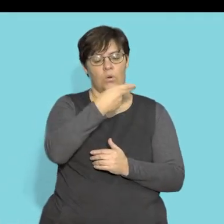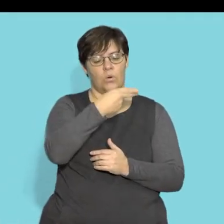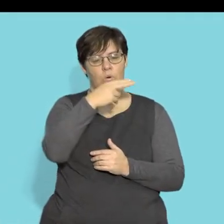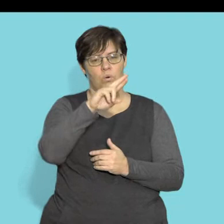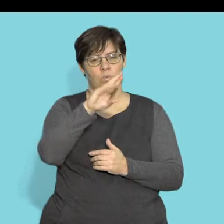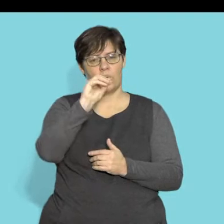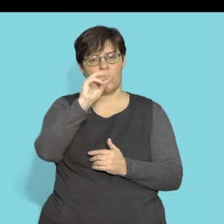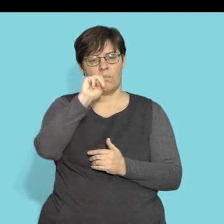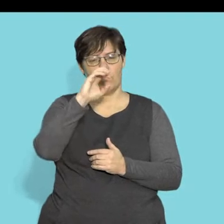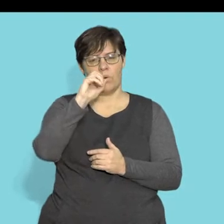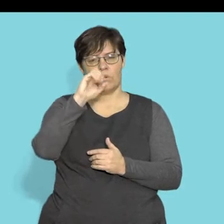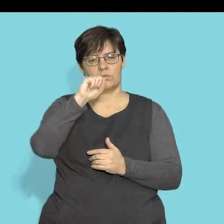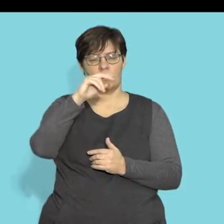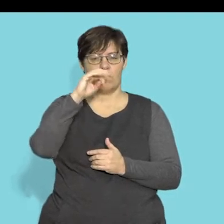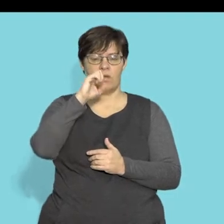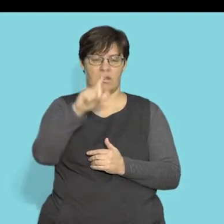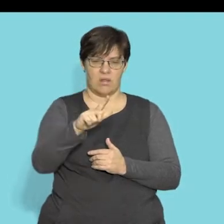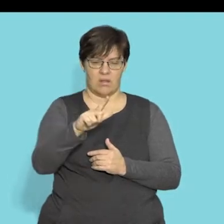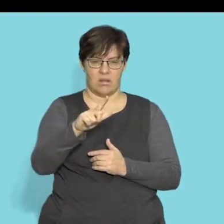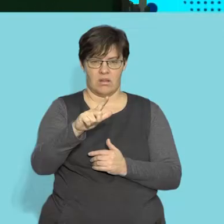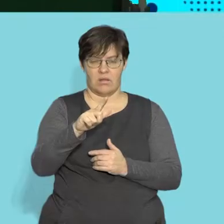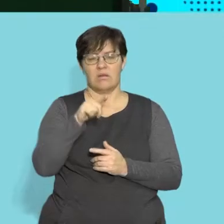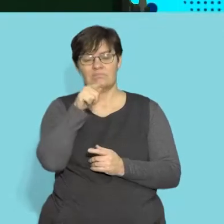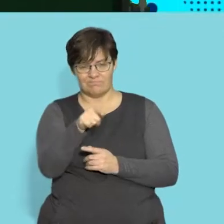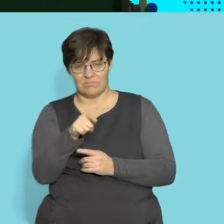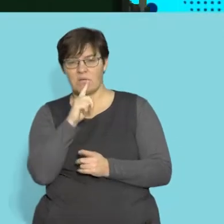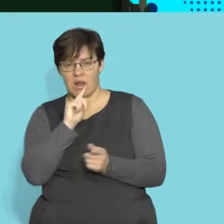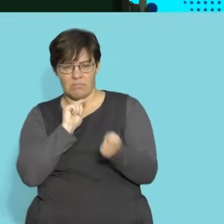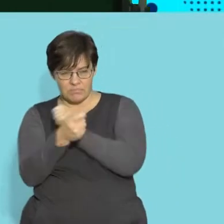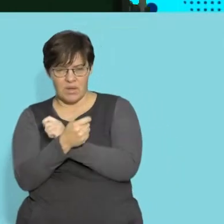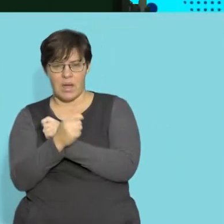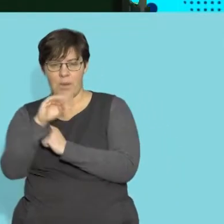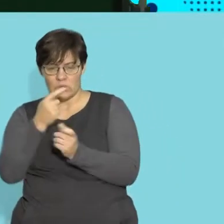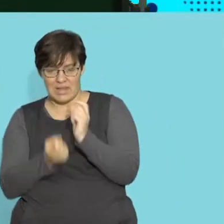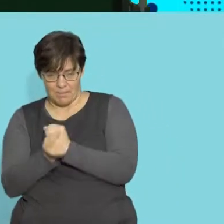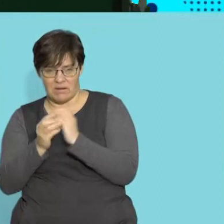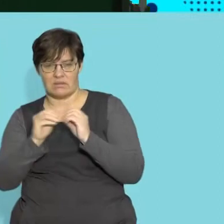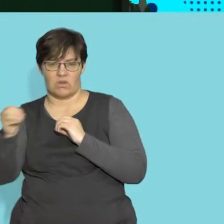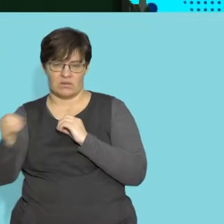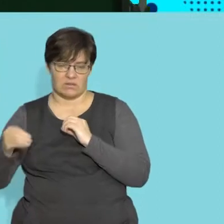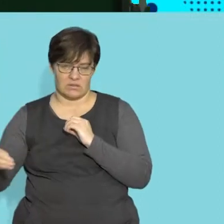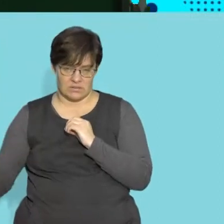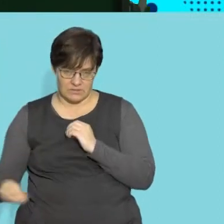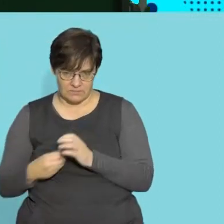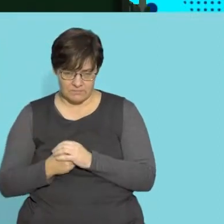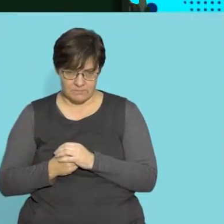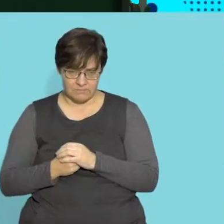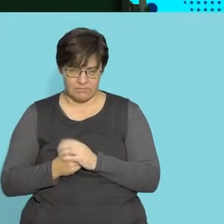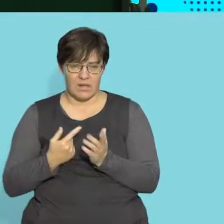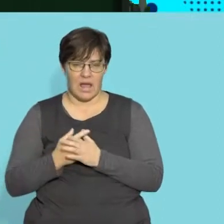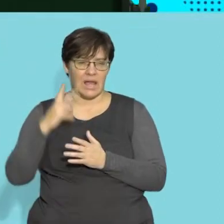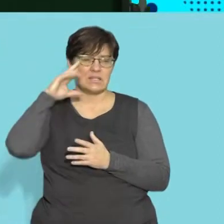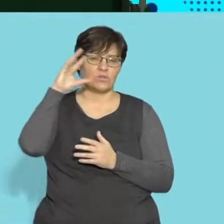again, how do these occur? So non-disjunction during meiosis, and talk about some examples. So in terms of Down